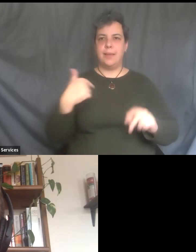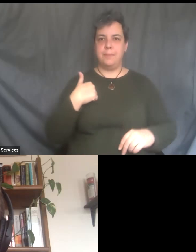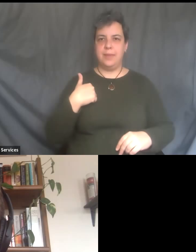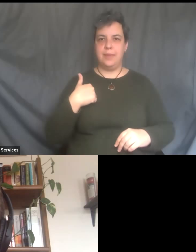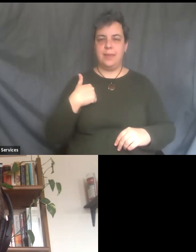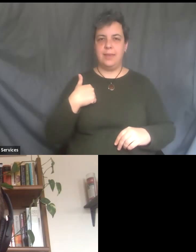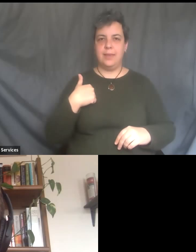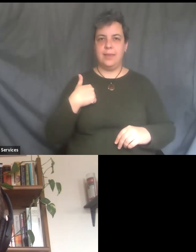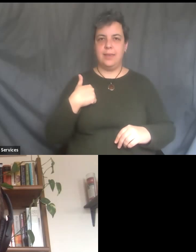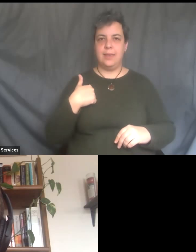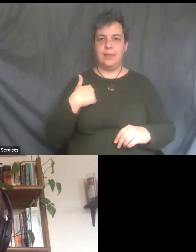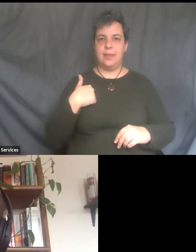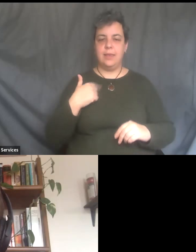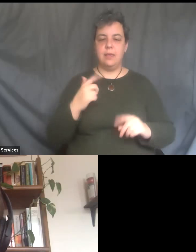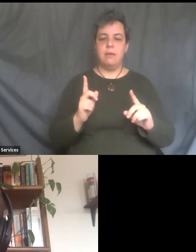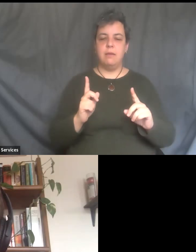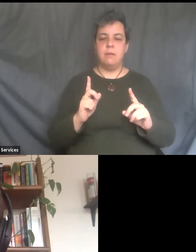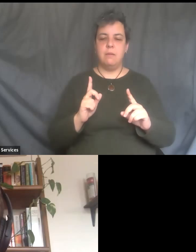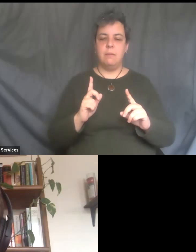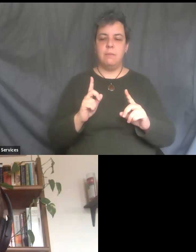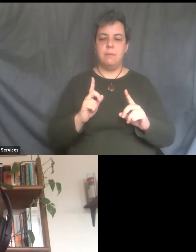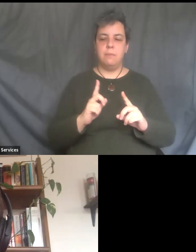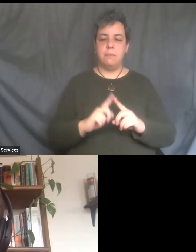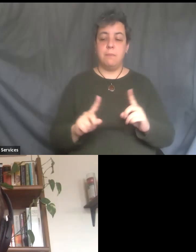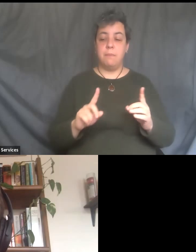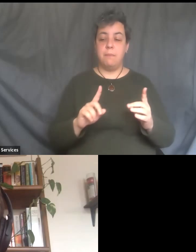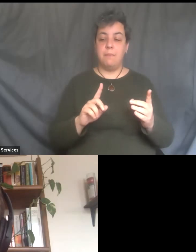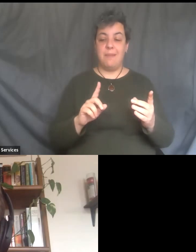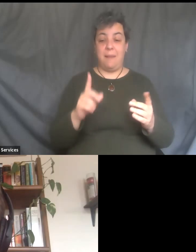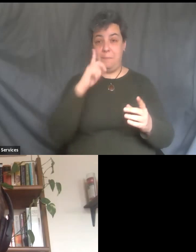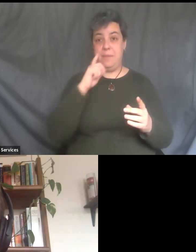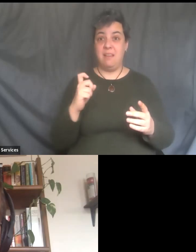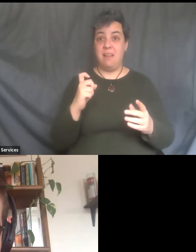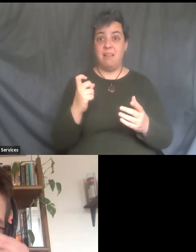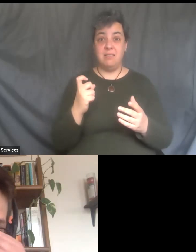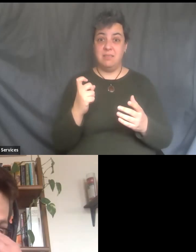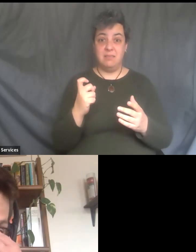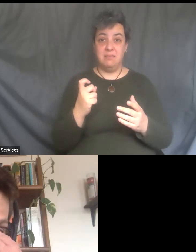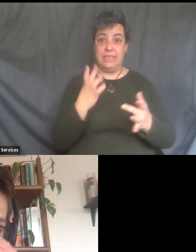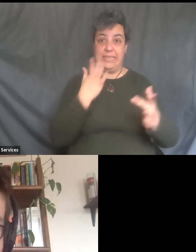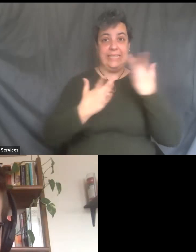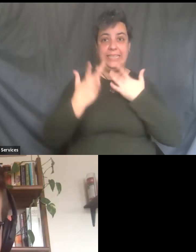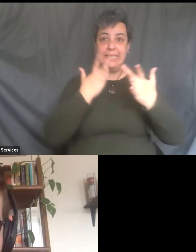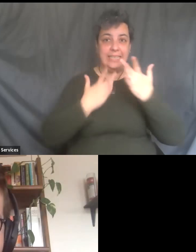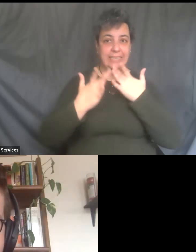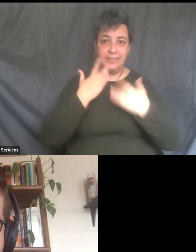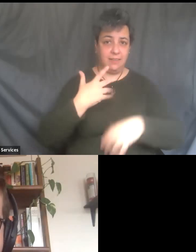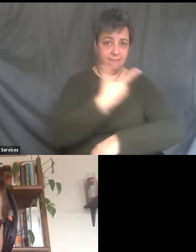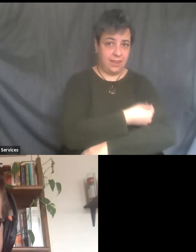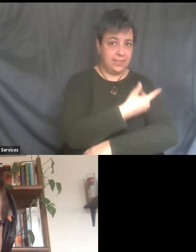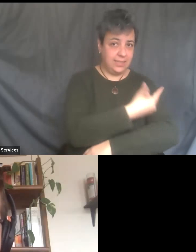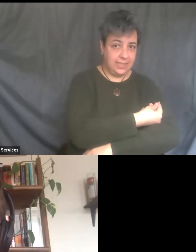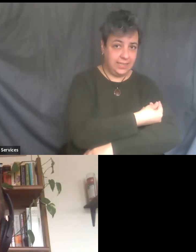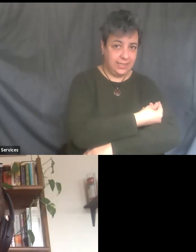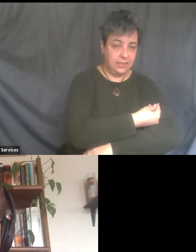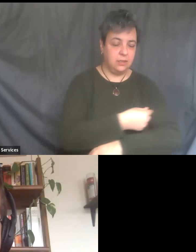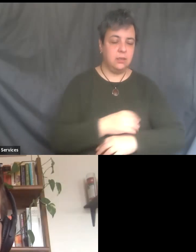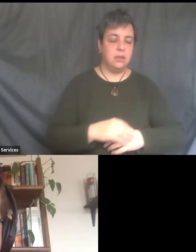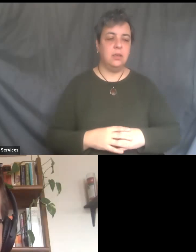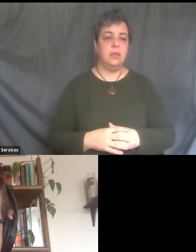And there's a shortage of vaccines. That's mandatory, and which I